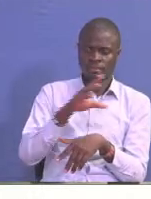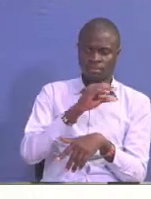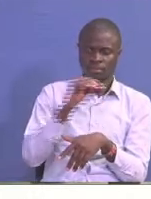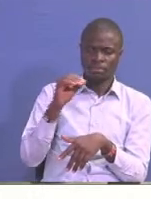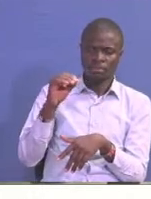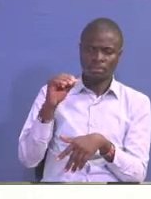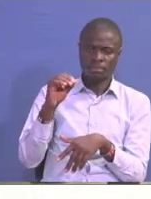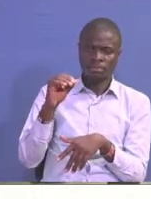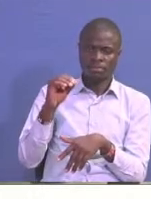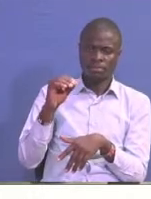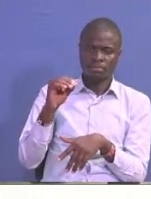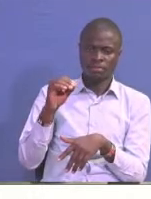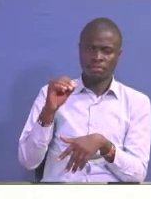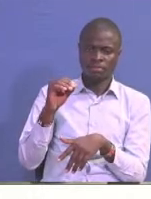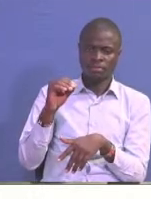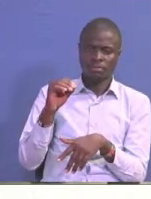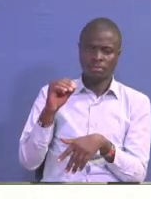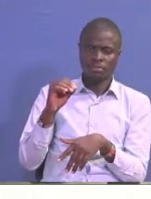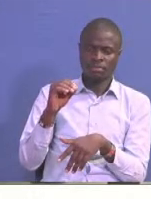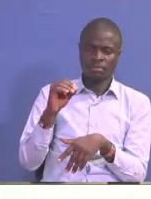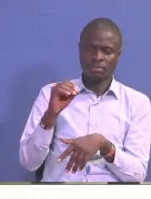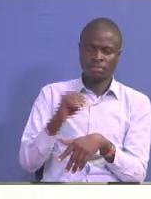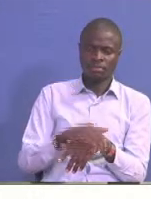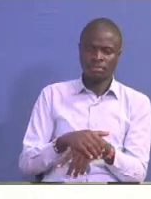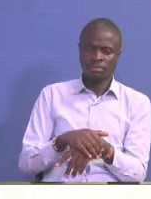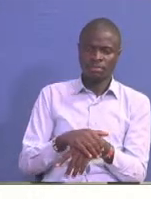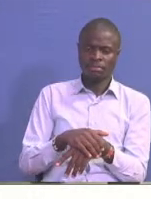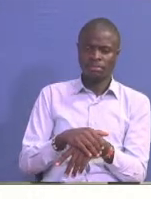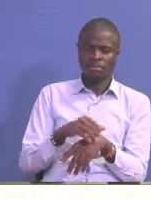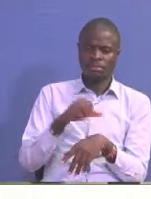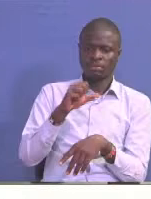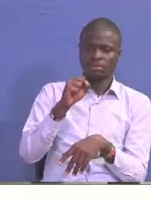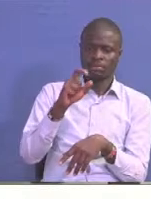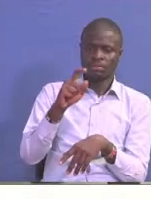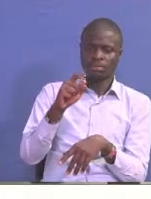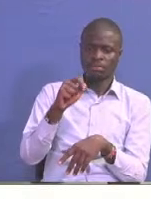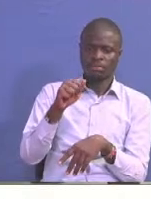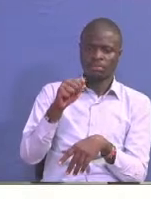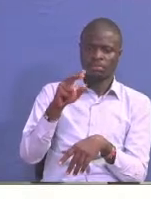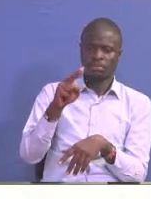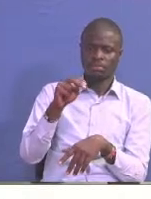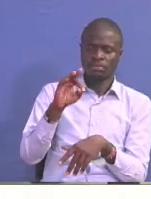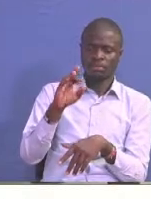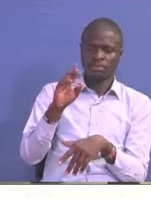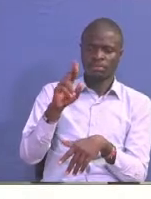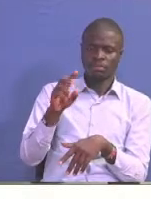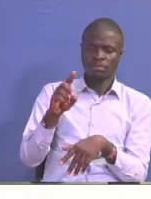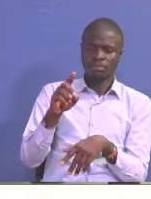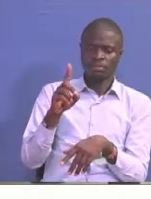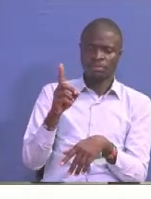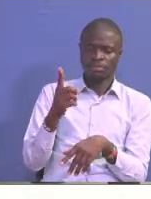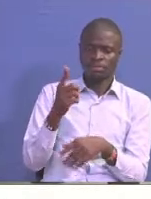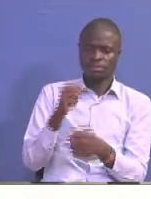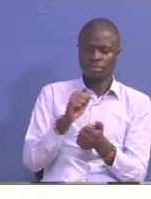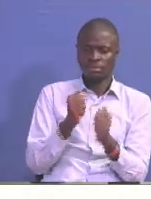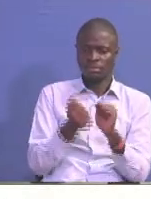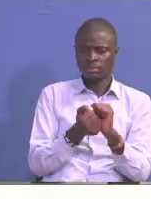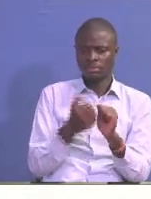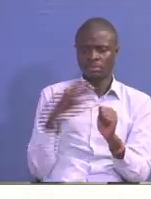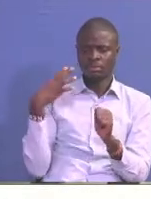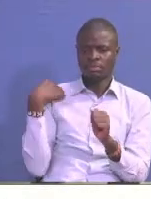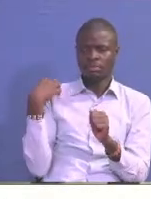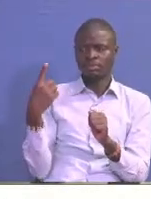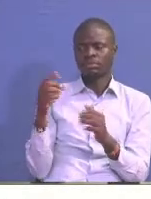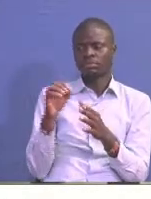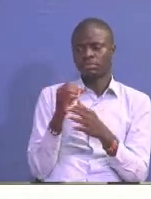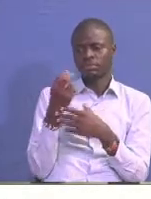and which is the others? Stanford, and they're already changing positions, number 1 or 2, number